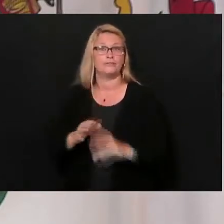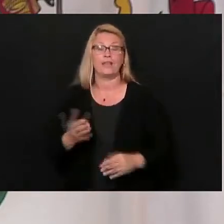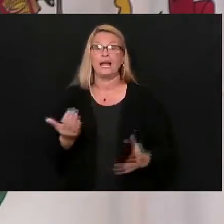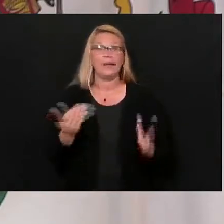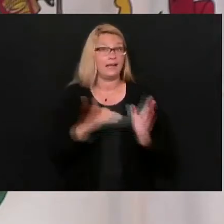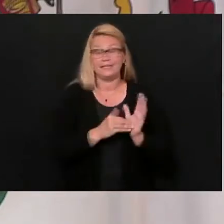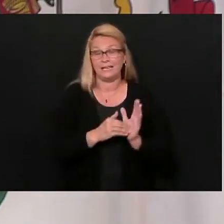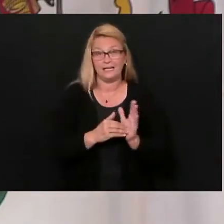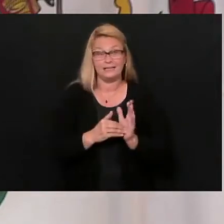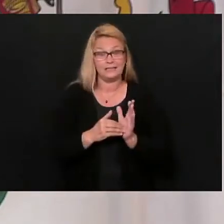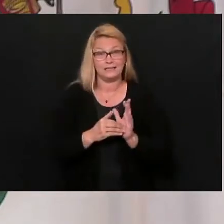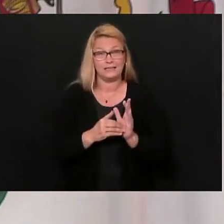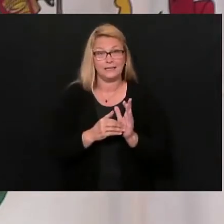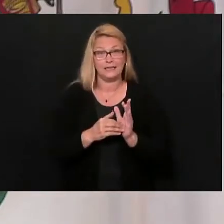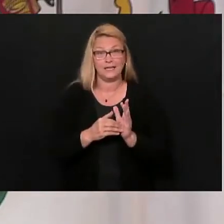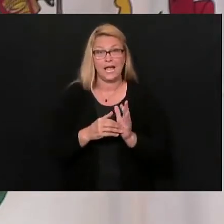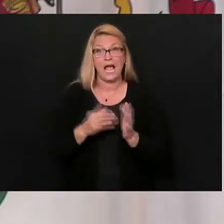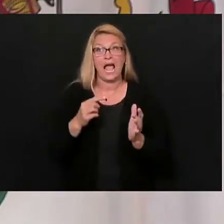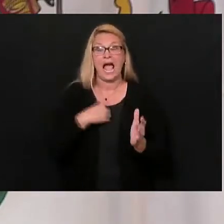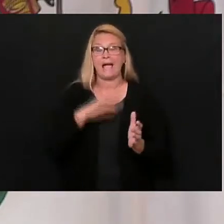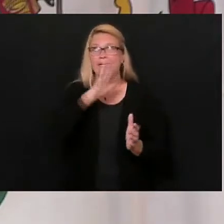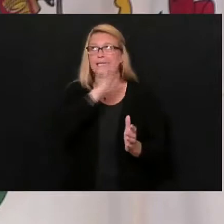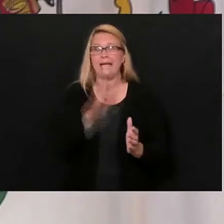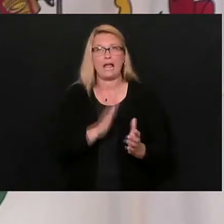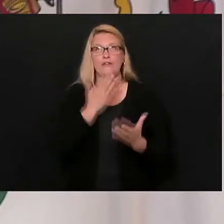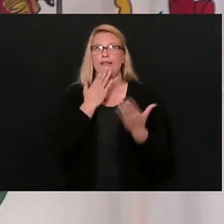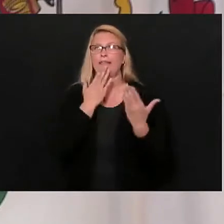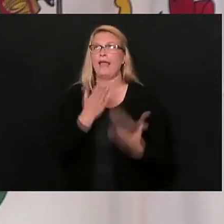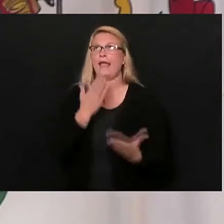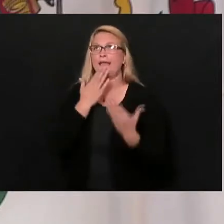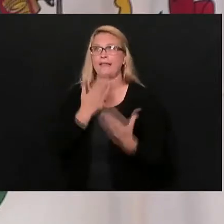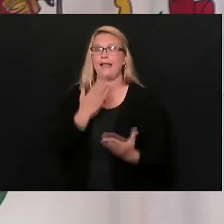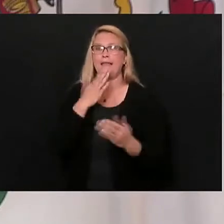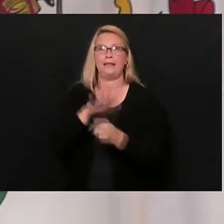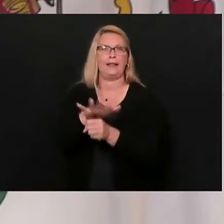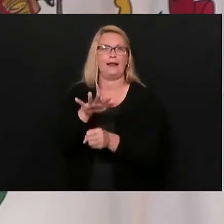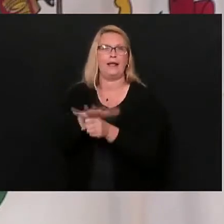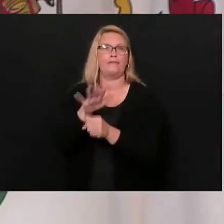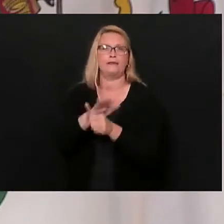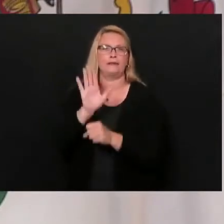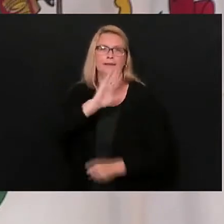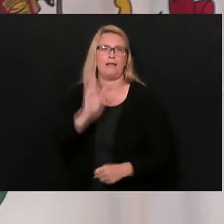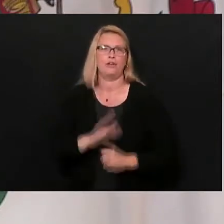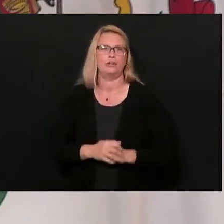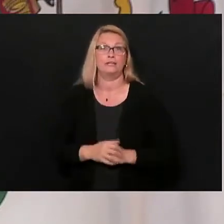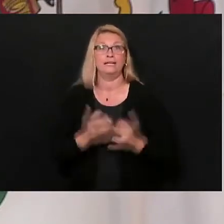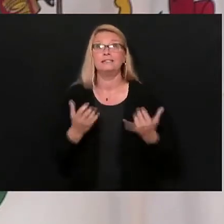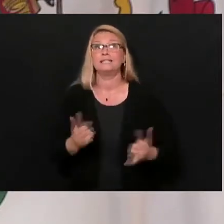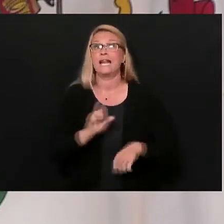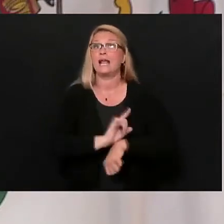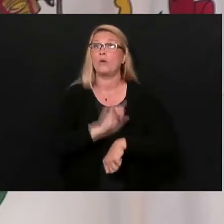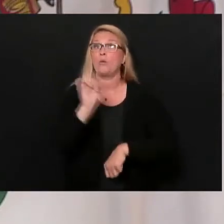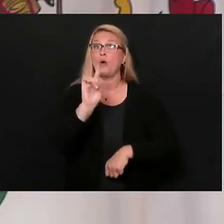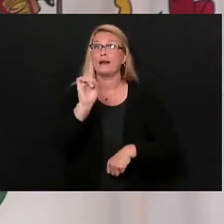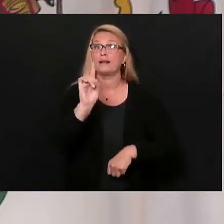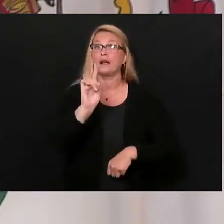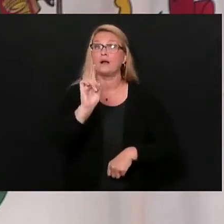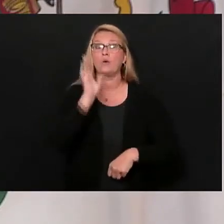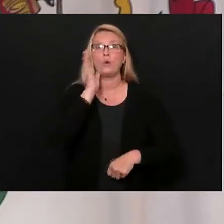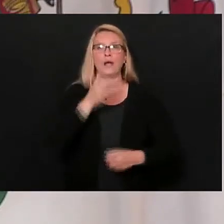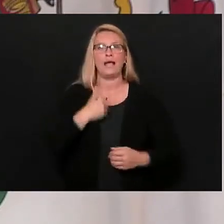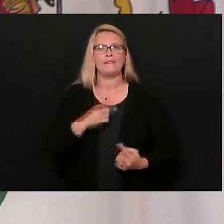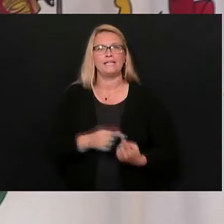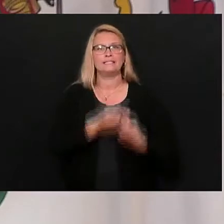possibly thank them enough. Today at 1 p.m., we will have a special Veterans